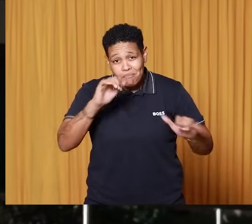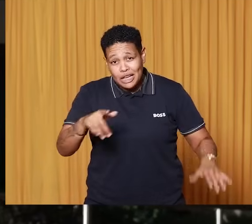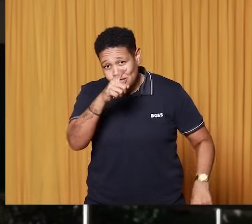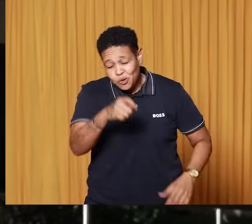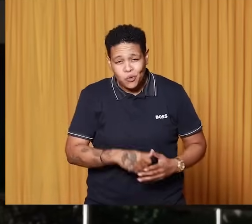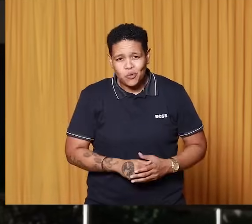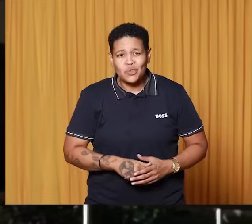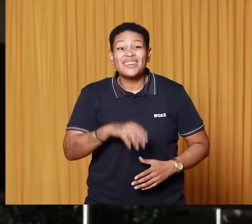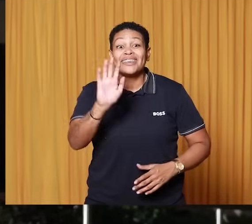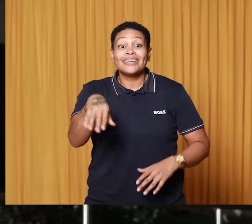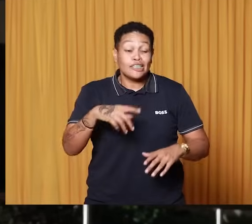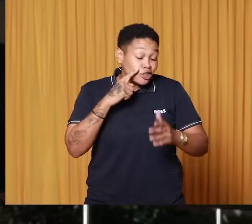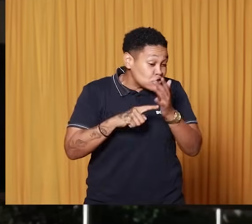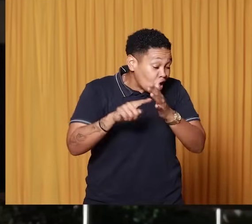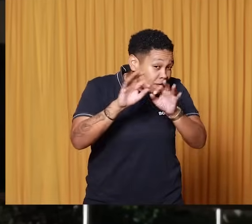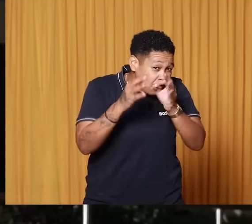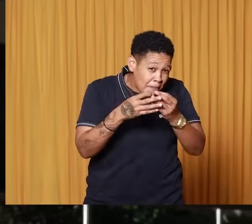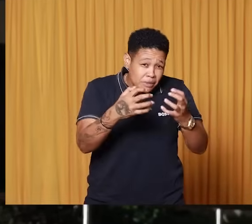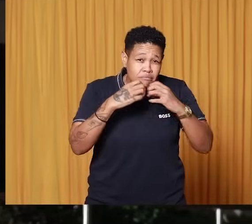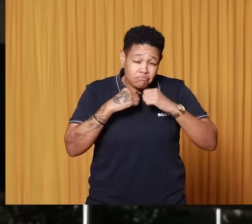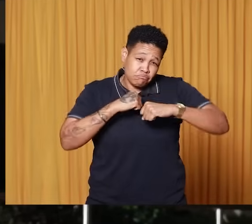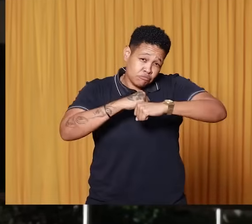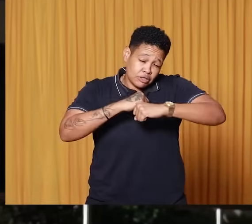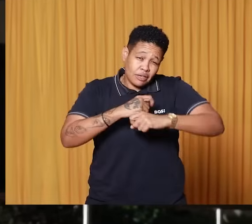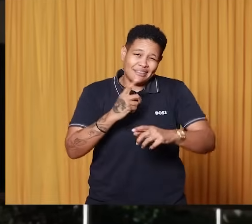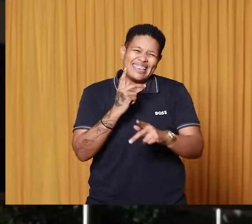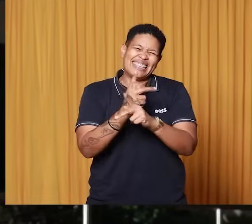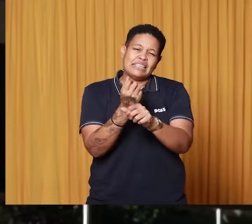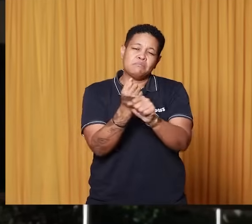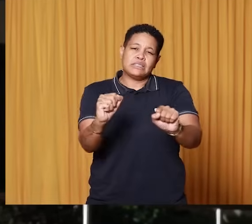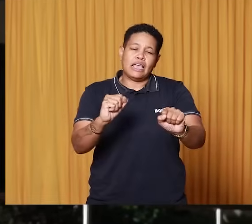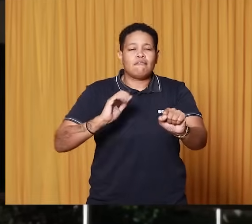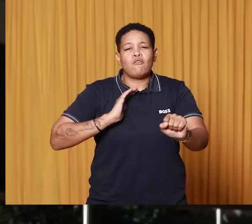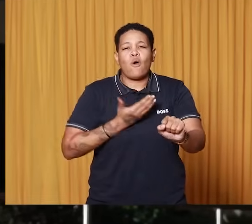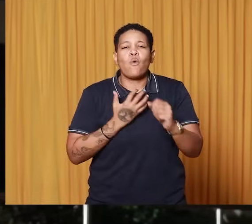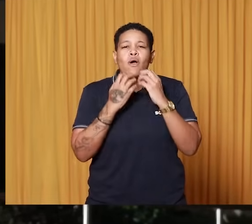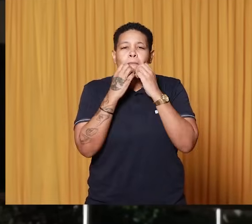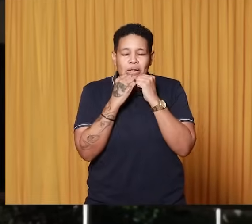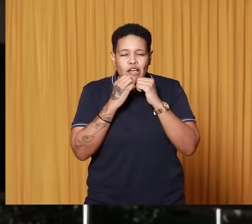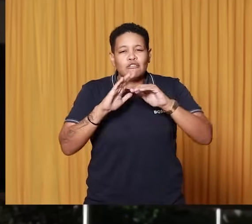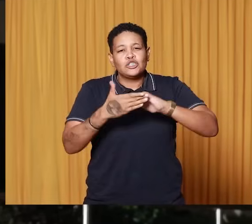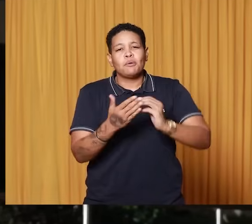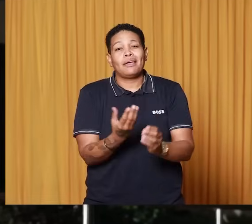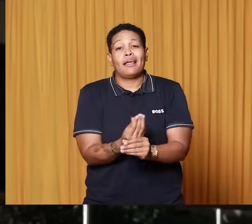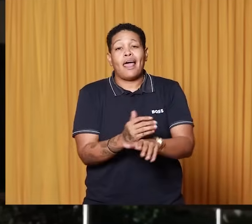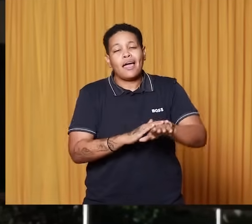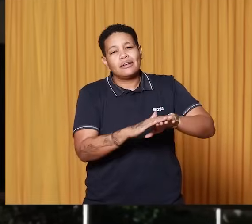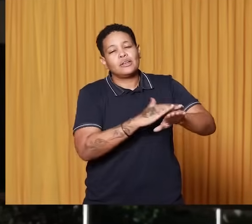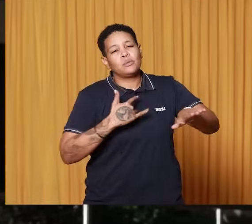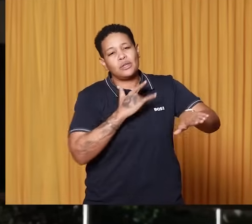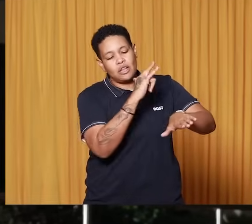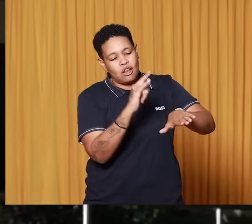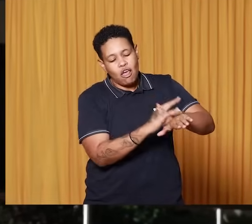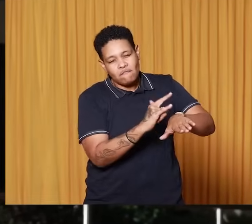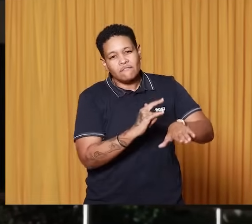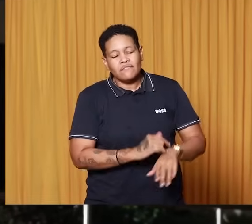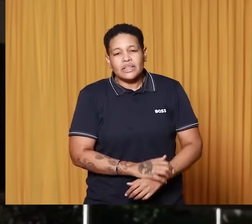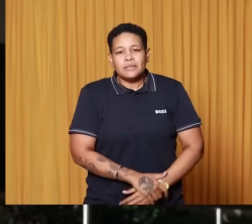you, protect your families, and keep safe our beloved Jamaica land we love.